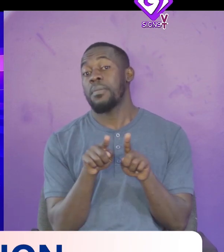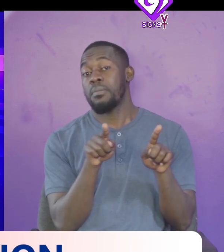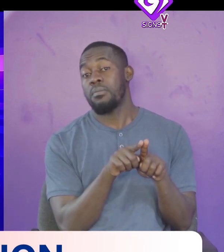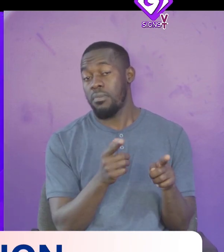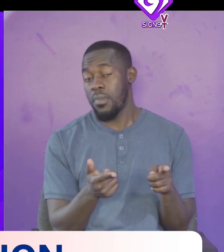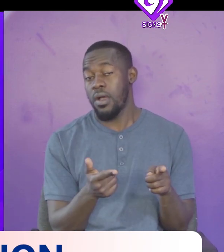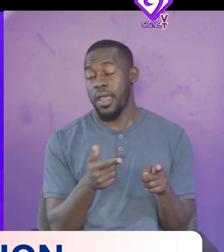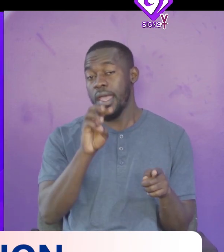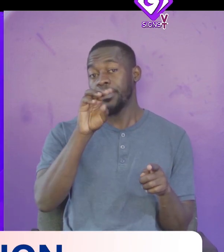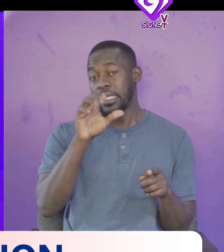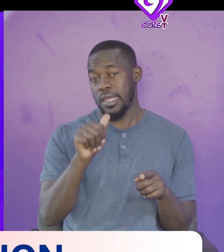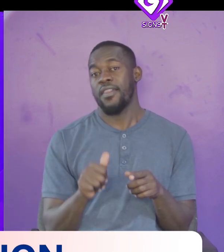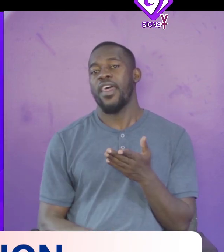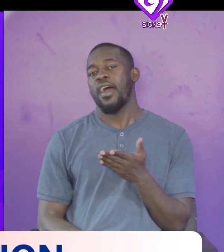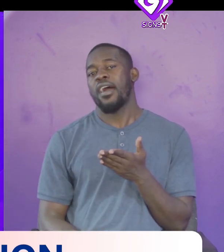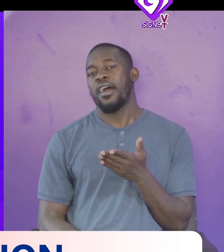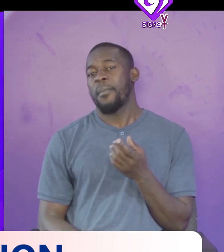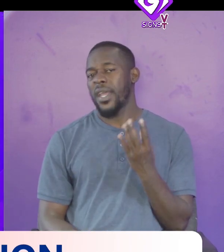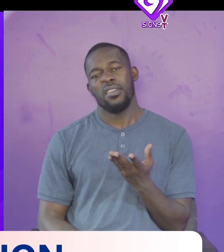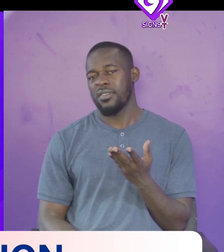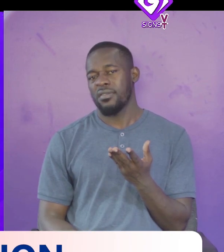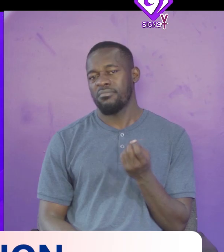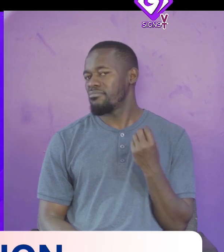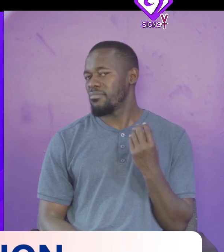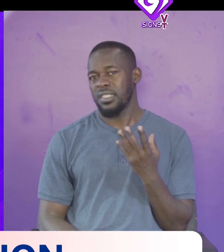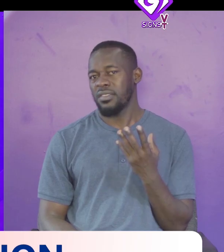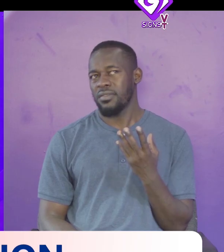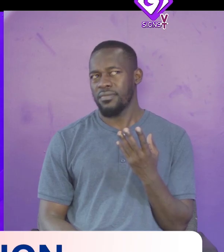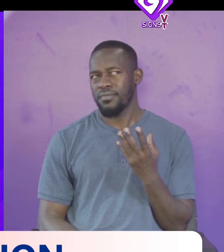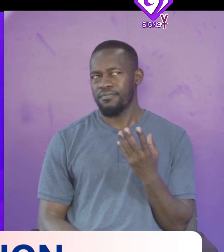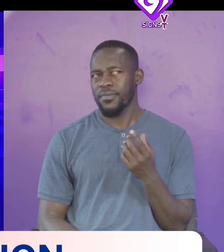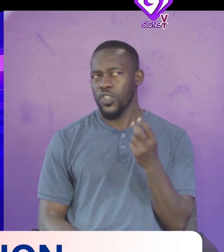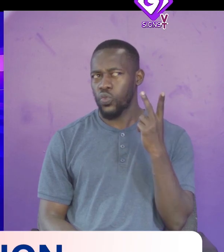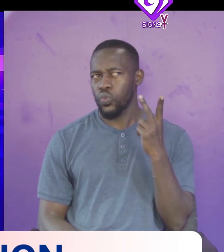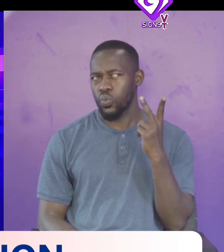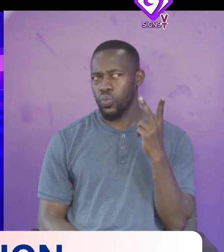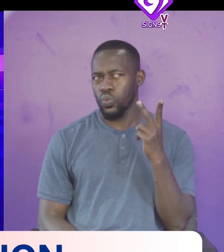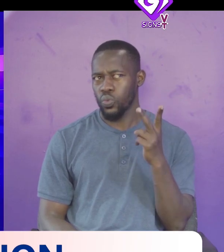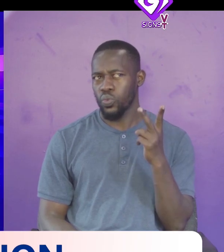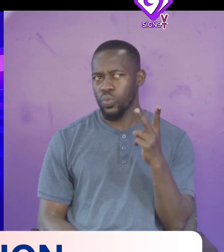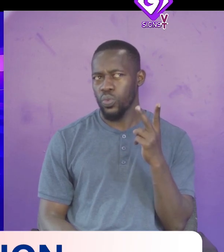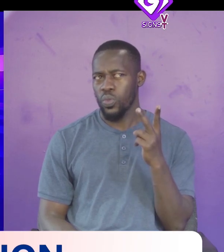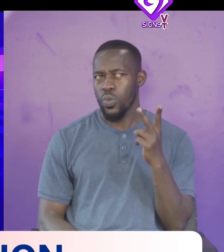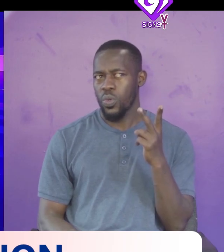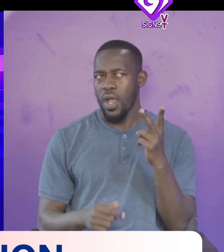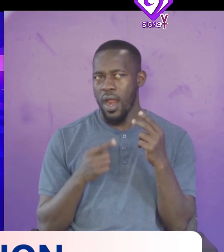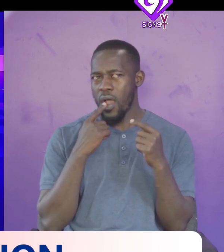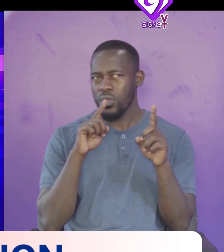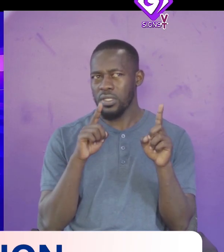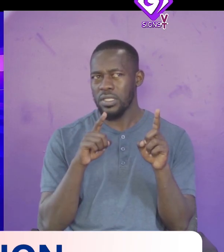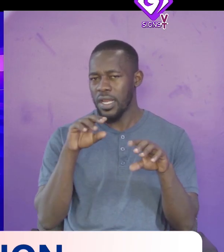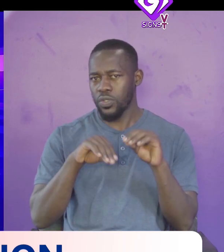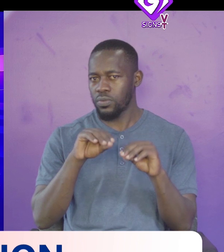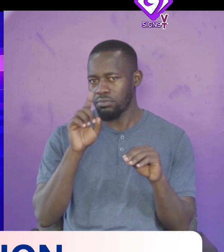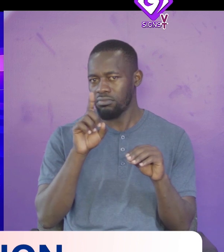Oh, they are wards. Yes, wards. Yeah. And I know two that were declared they won't do a re-election. The one in Elgeyo Marakwet